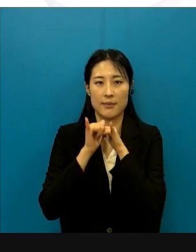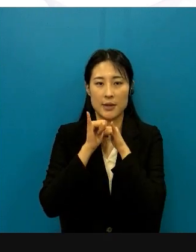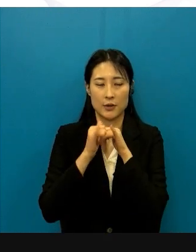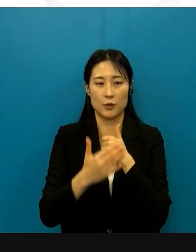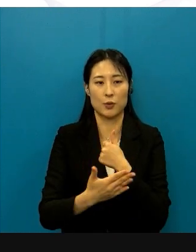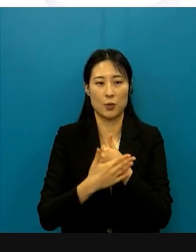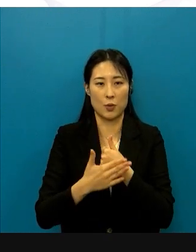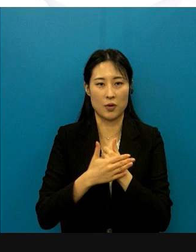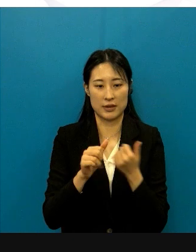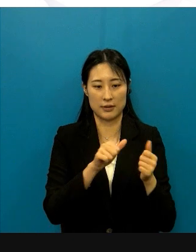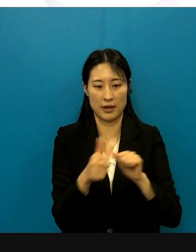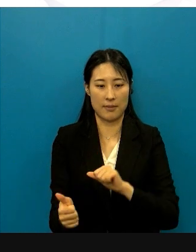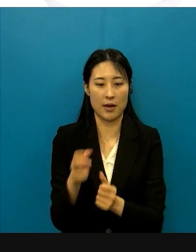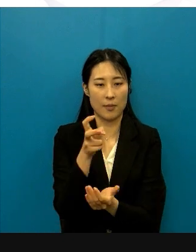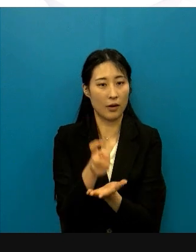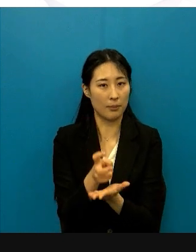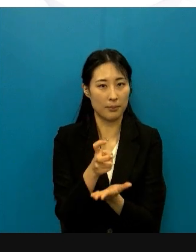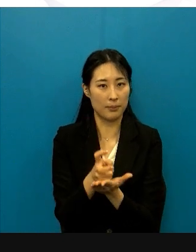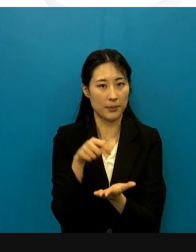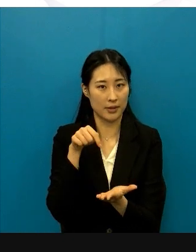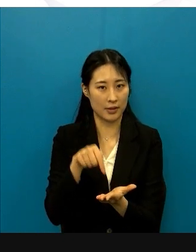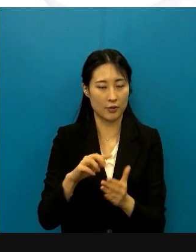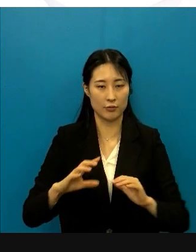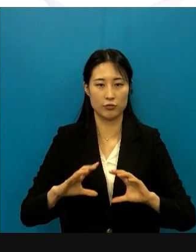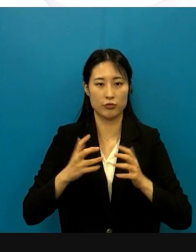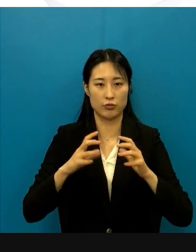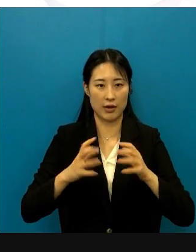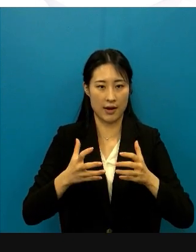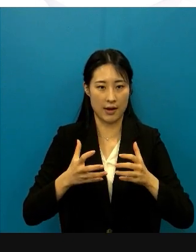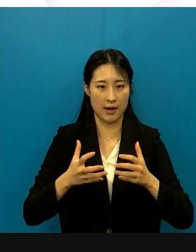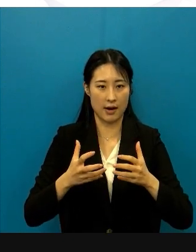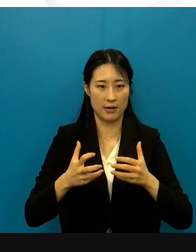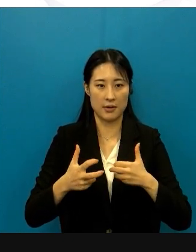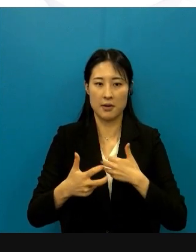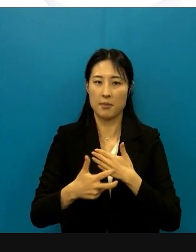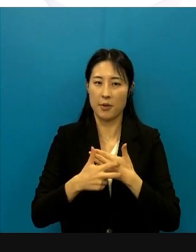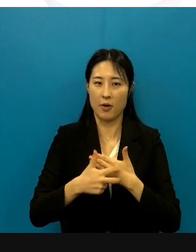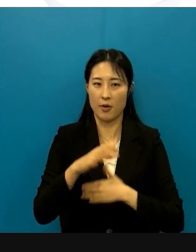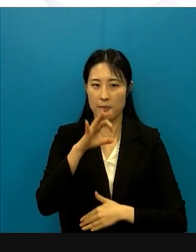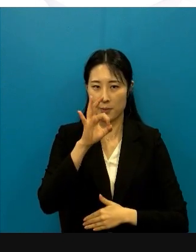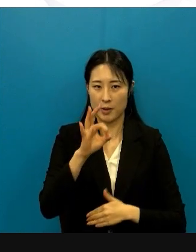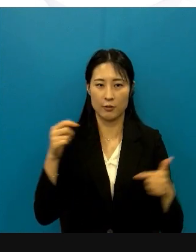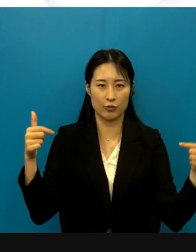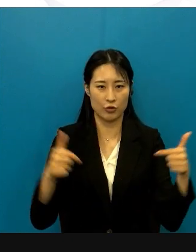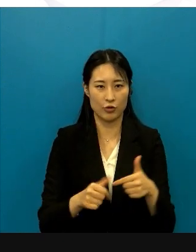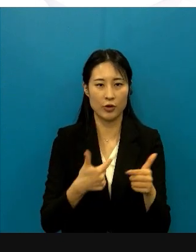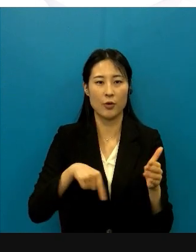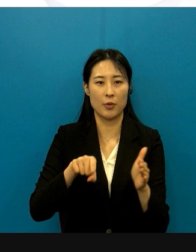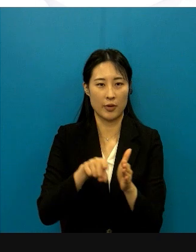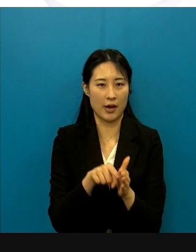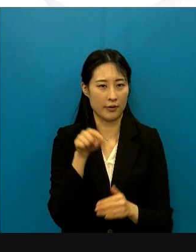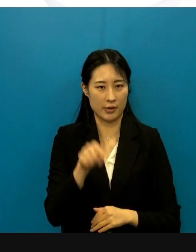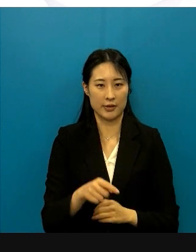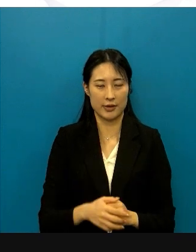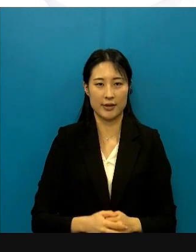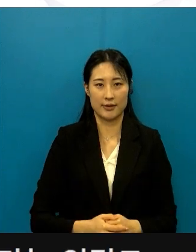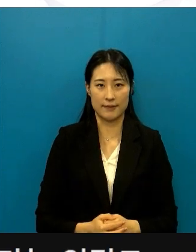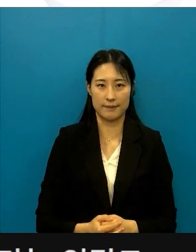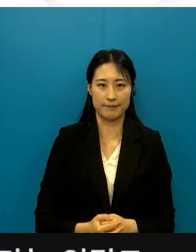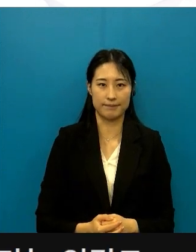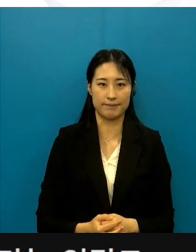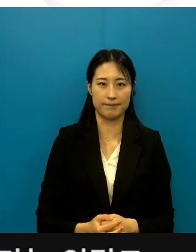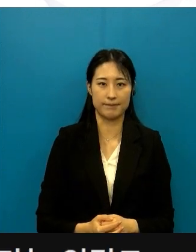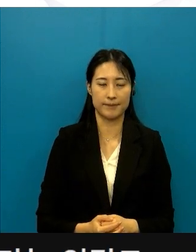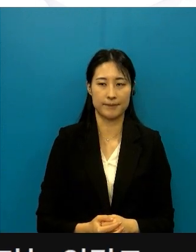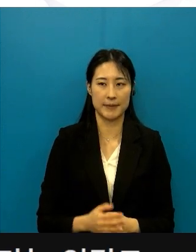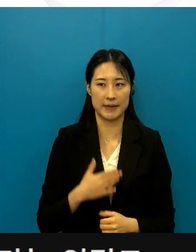national healthcare costs. I believe this objection is not limited to our countries,